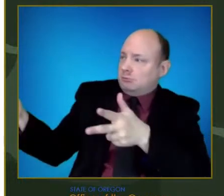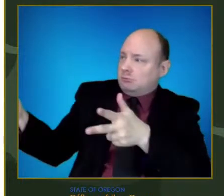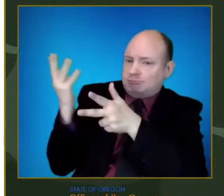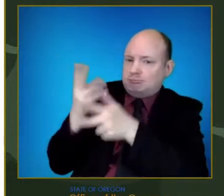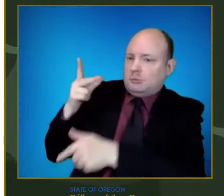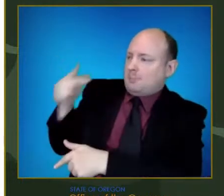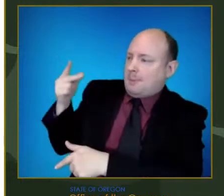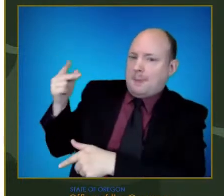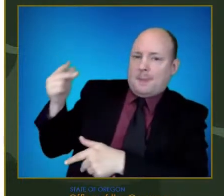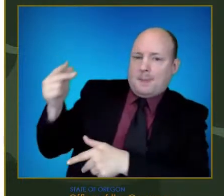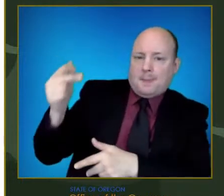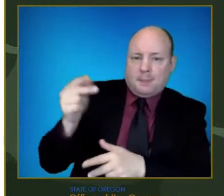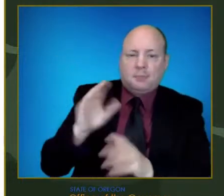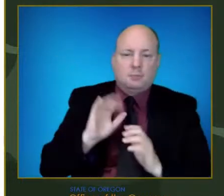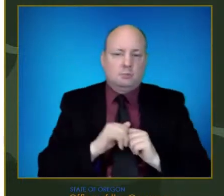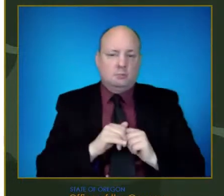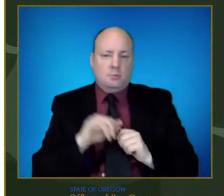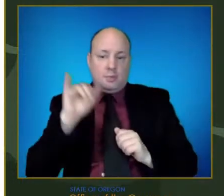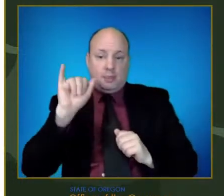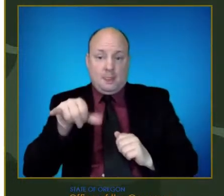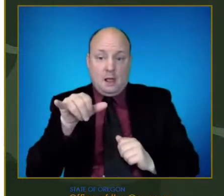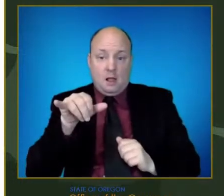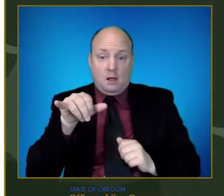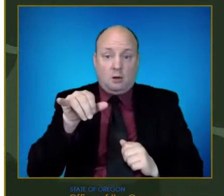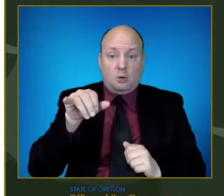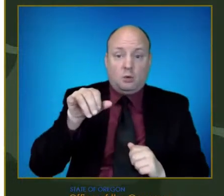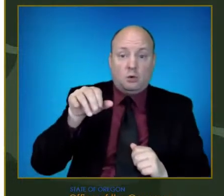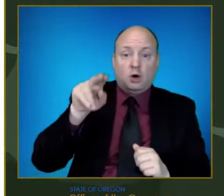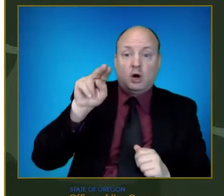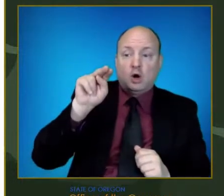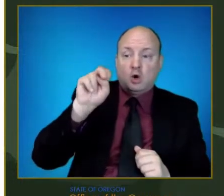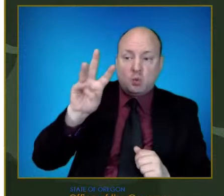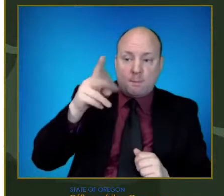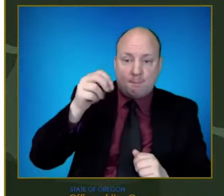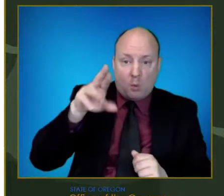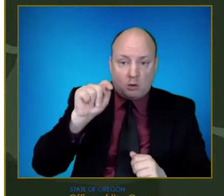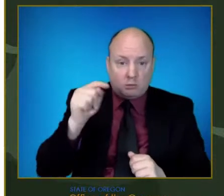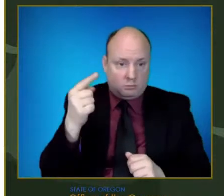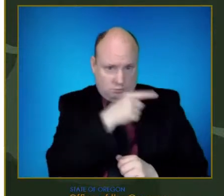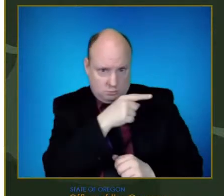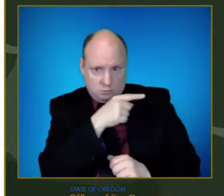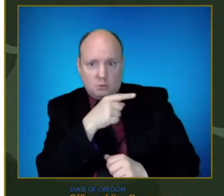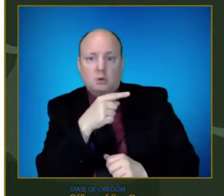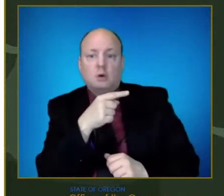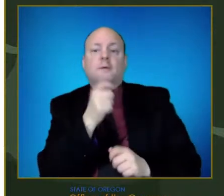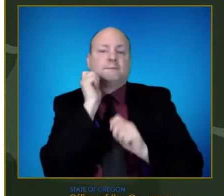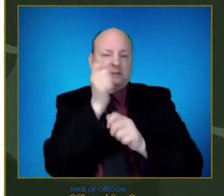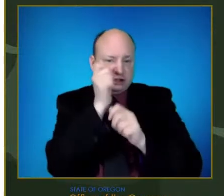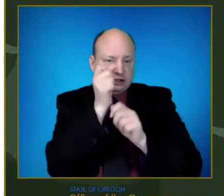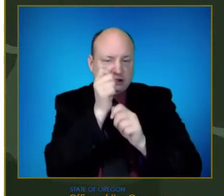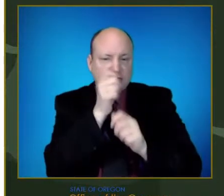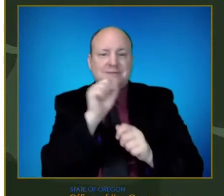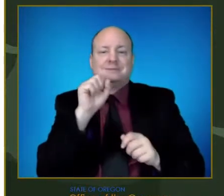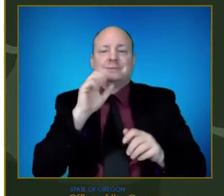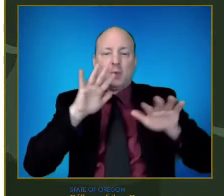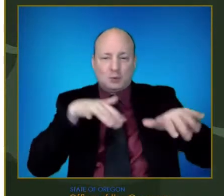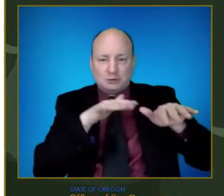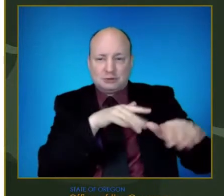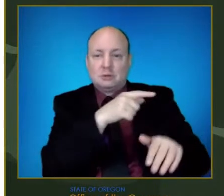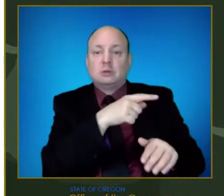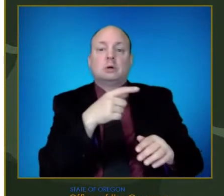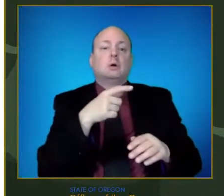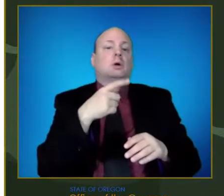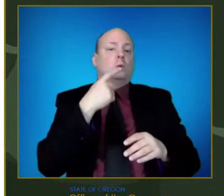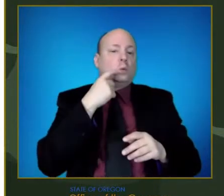fish processing, and seasonal and migrant workers. Their goal is to vaccinate 500 people in the next 2 days. The event will be ADA